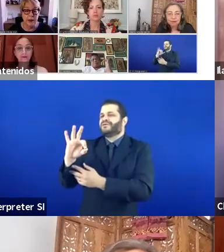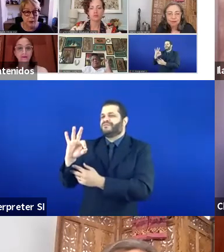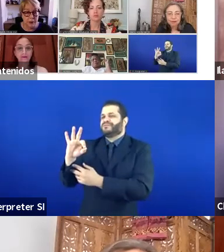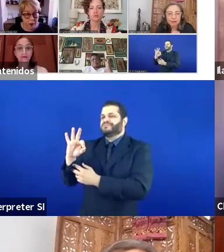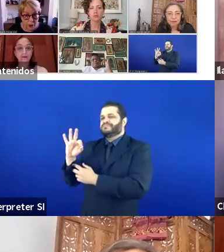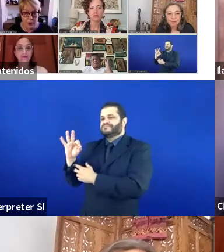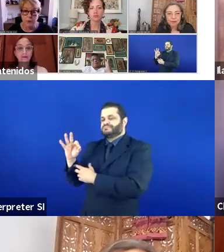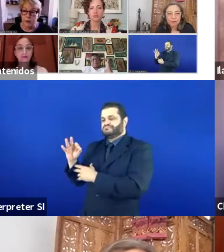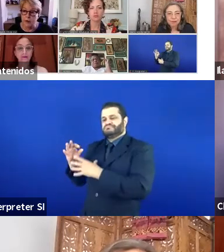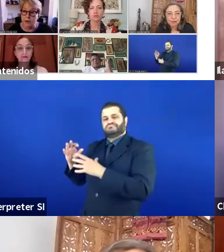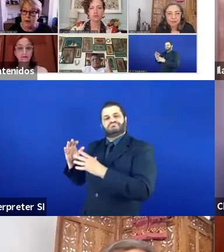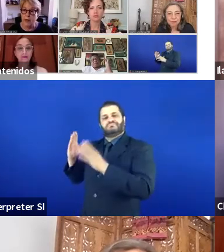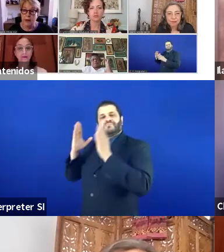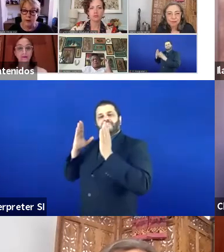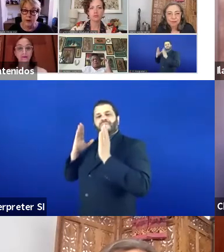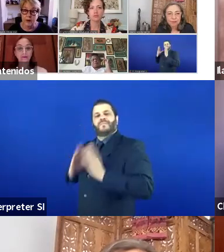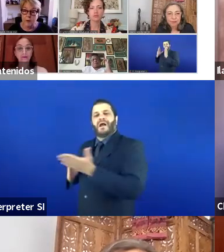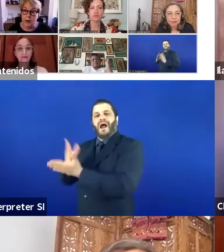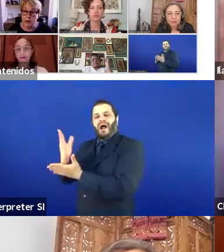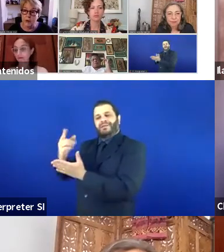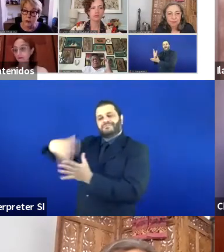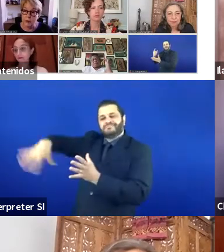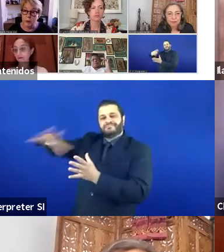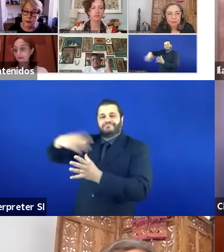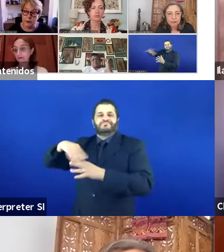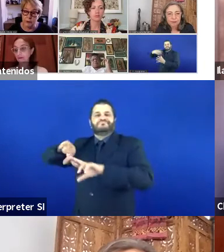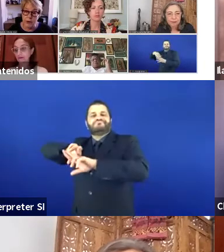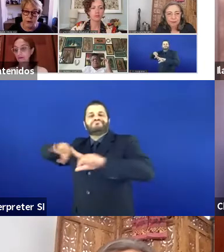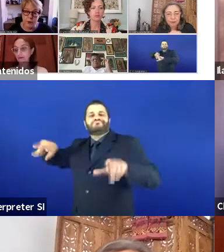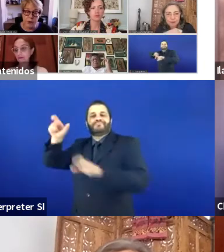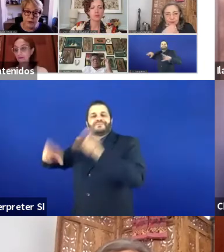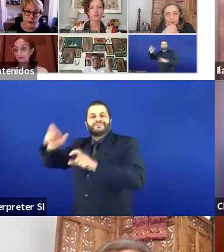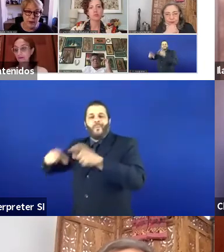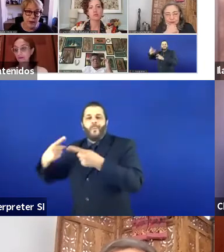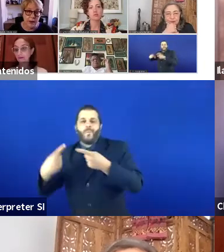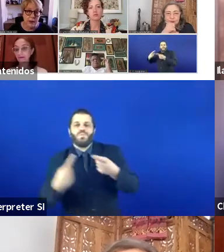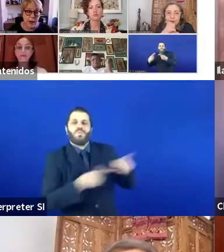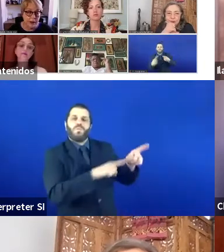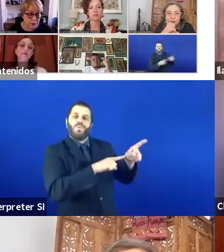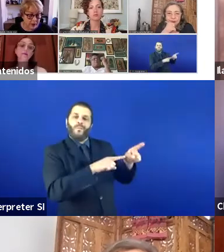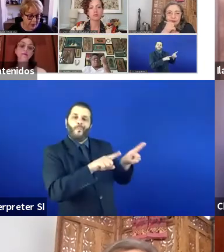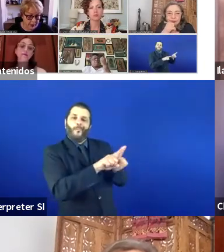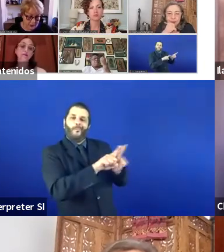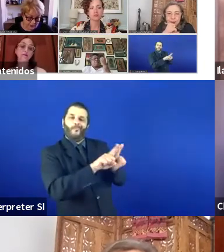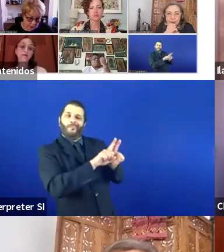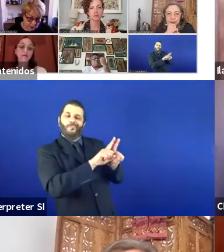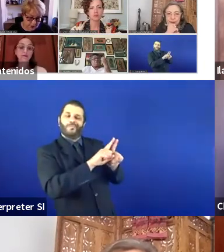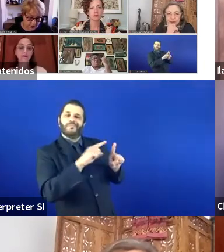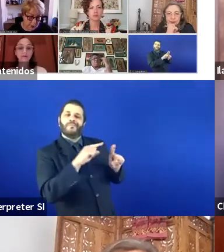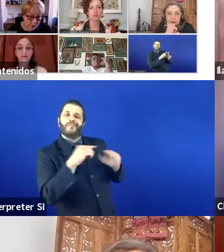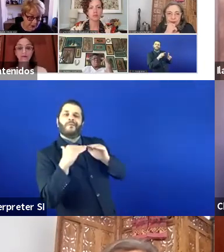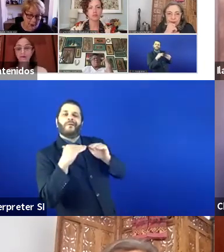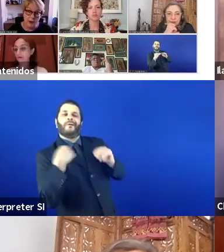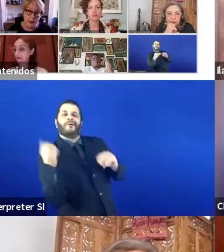undermining all human rights. And I think that's why it's so important to focus on it, not only because it's rights